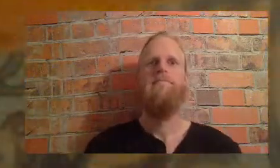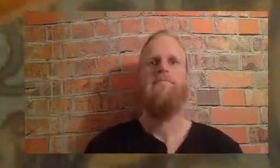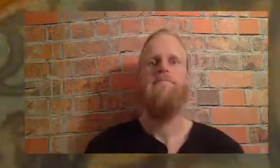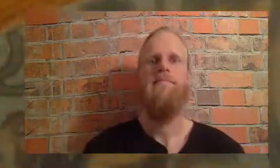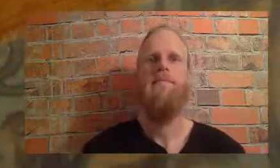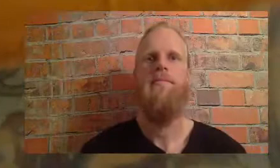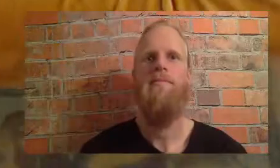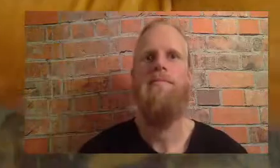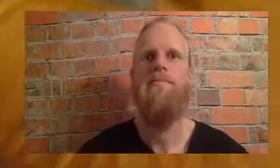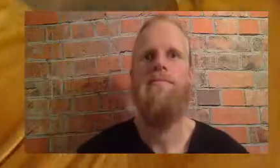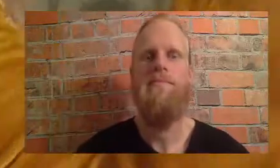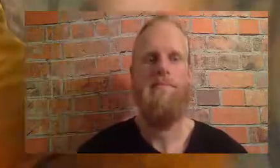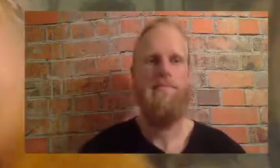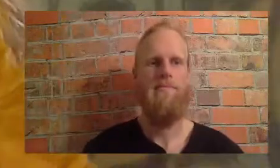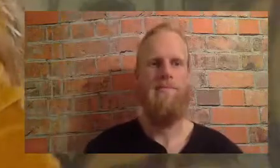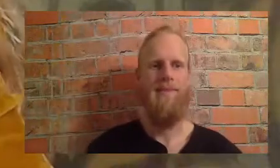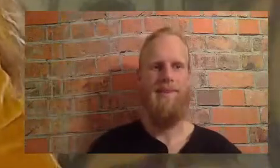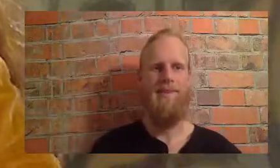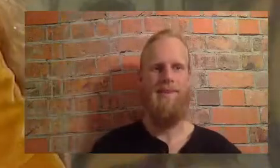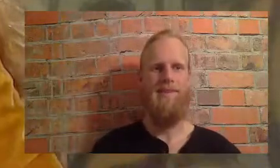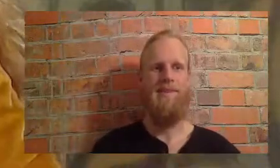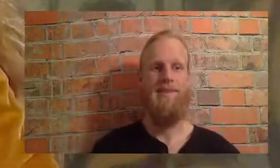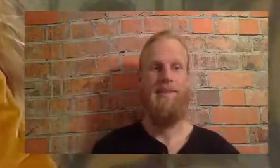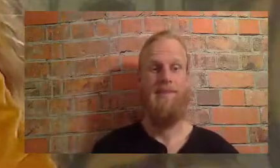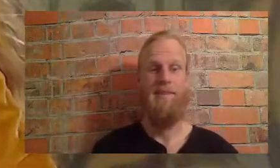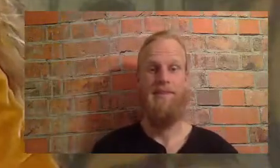I'm feeling much warmer.